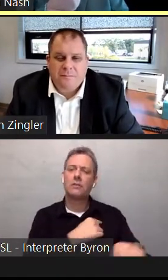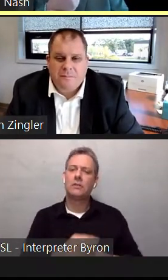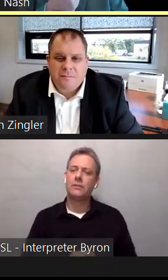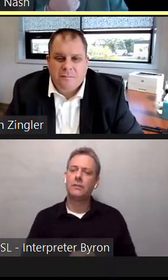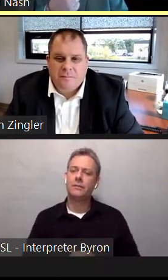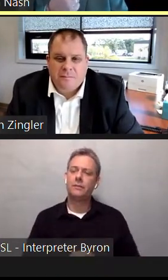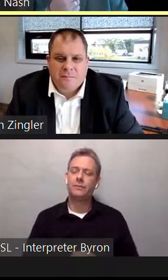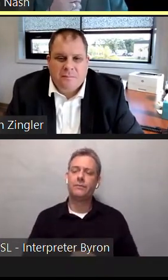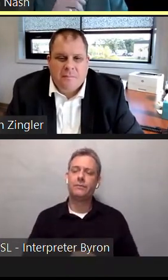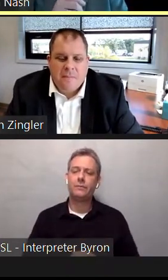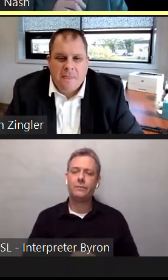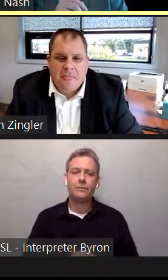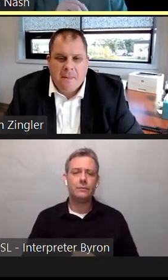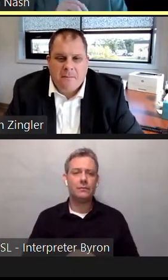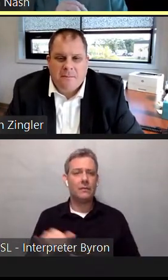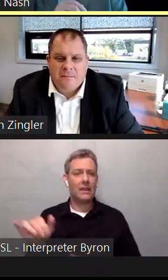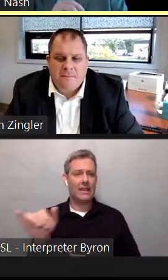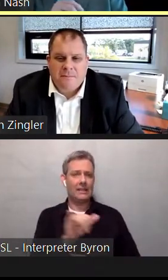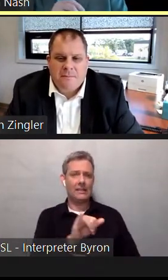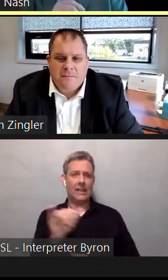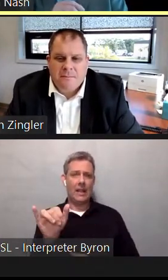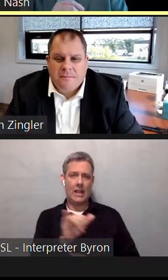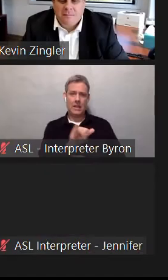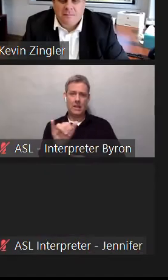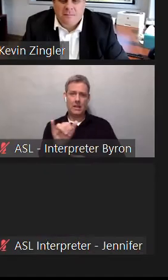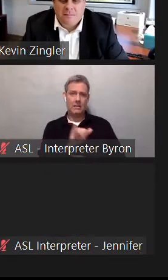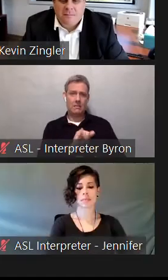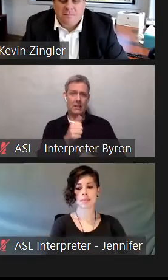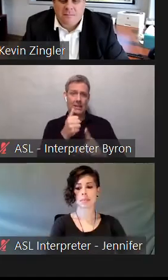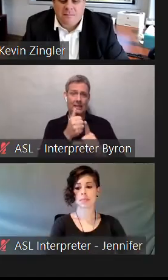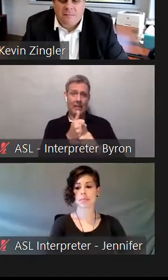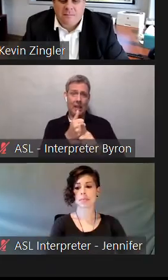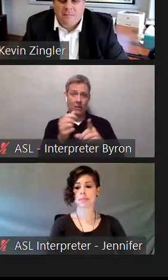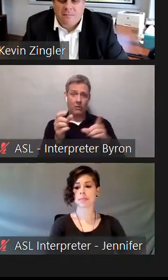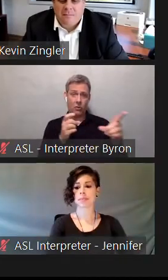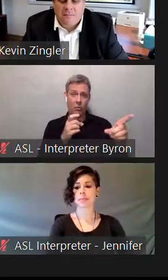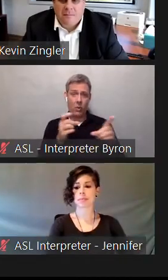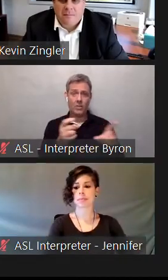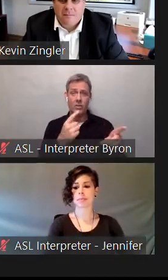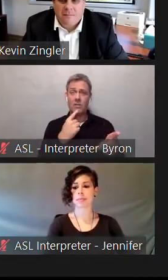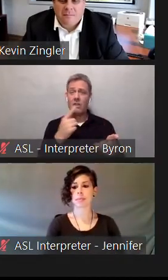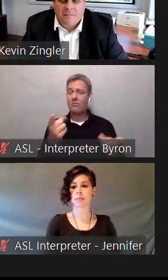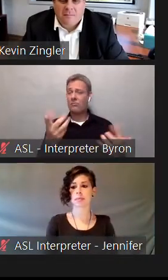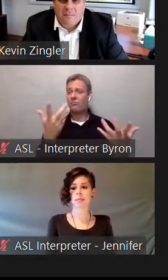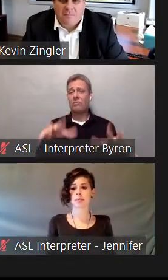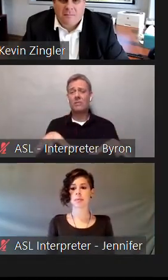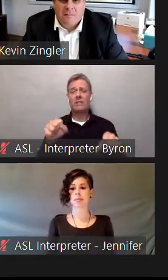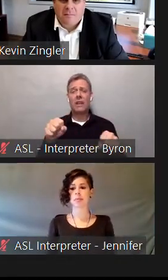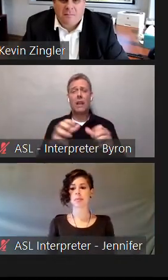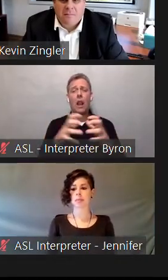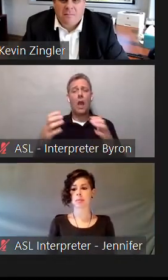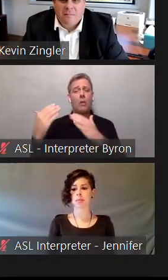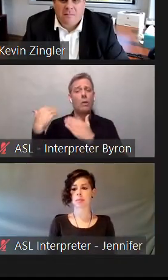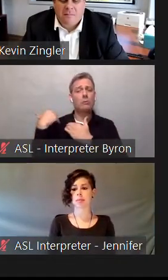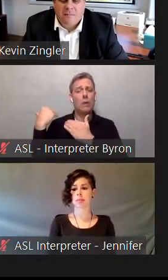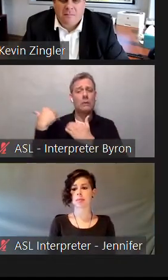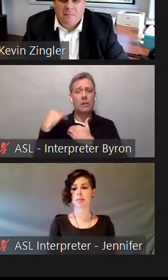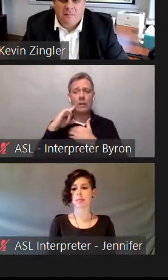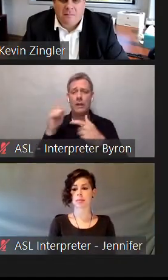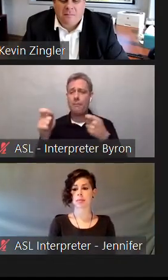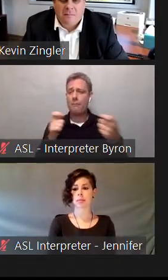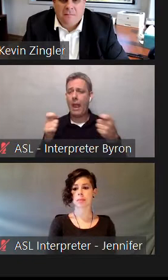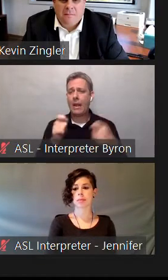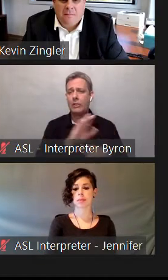Self-direction, same kind of thing. Self-direction means you take on an awful lot of responsibility to manage your system. It